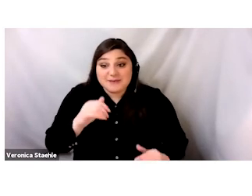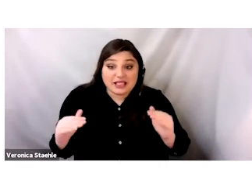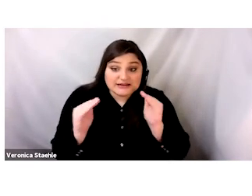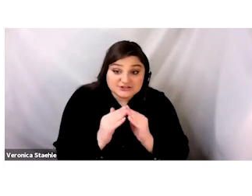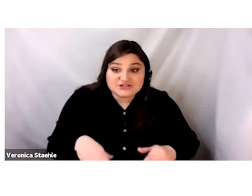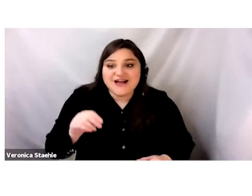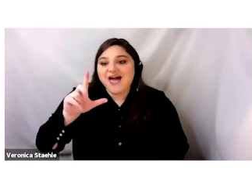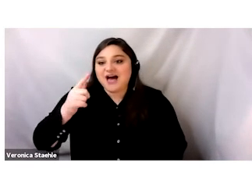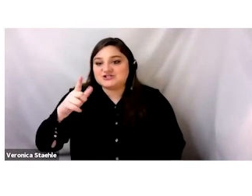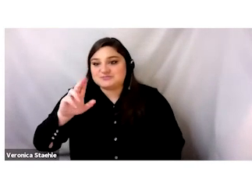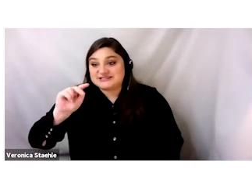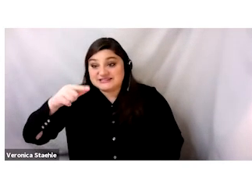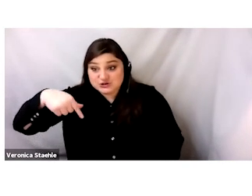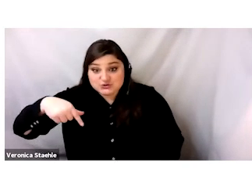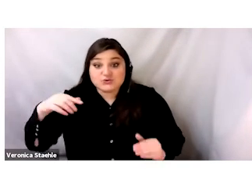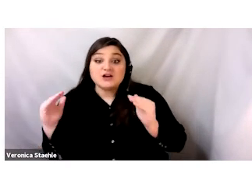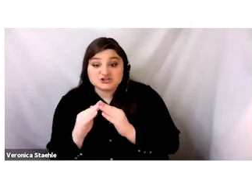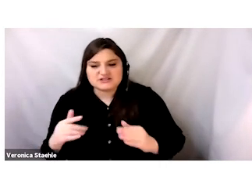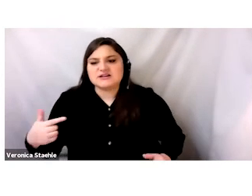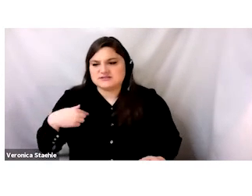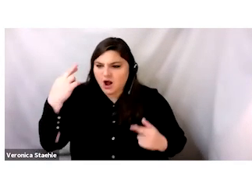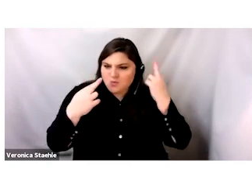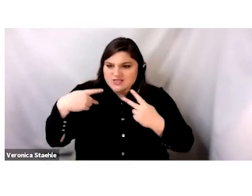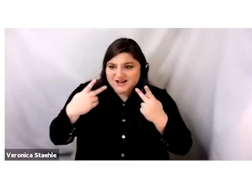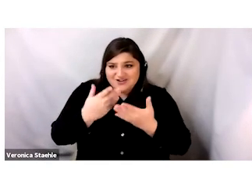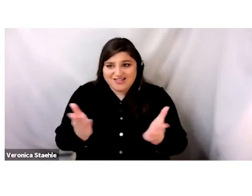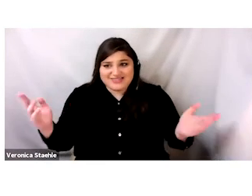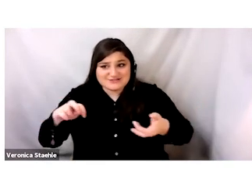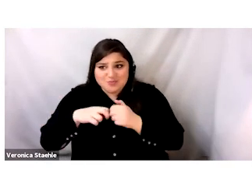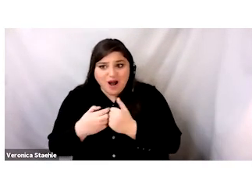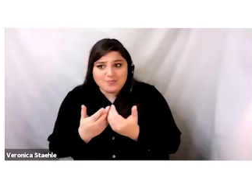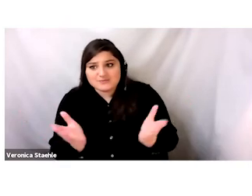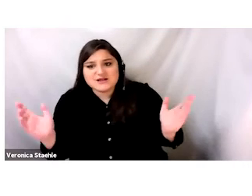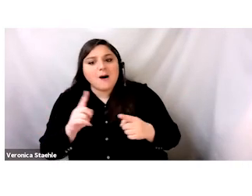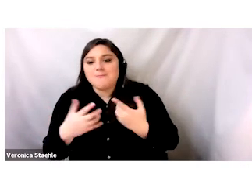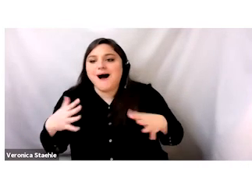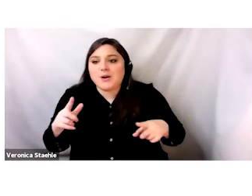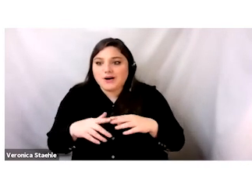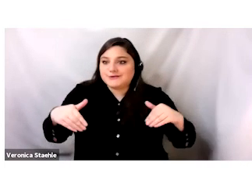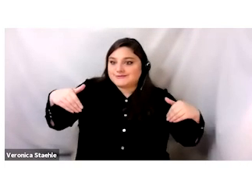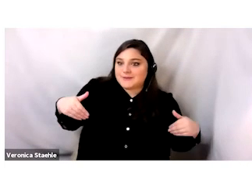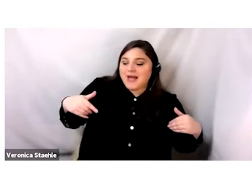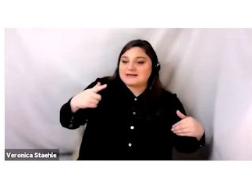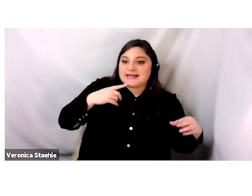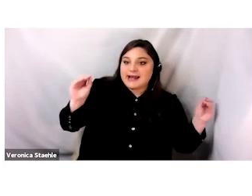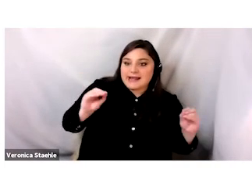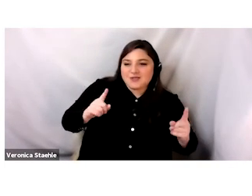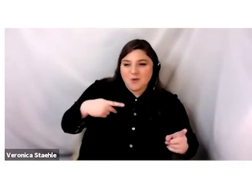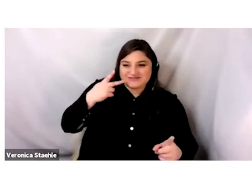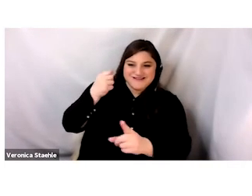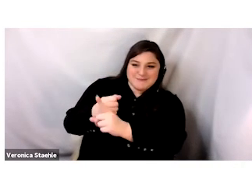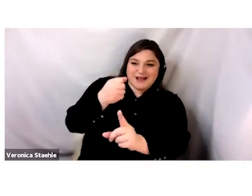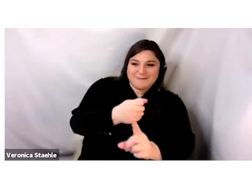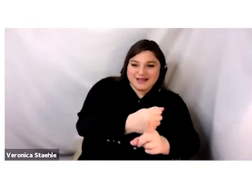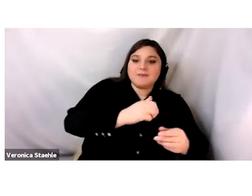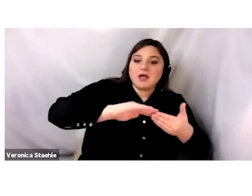realizing these were problems all around me, and I didn't want to sit back while decisions were made that affected whole communities. I want to stand up for